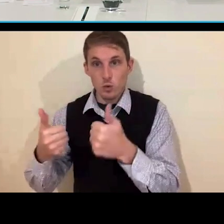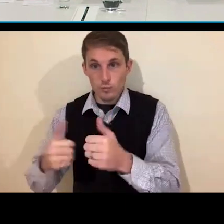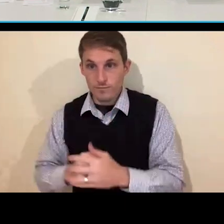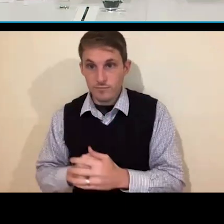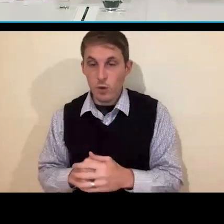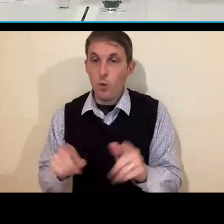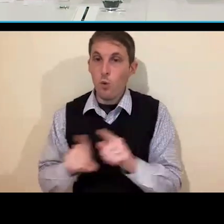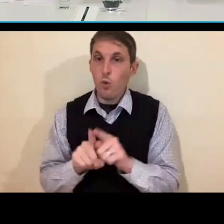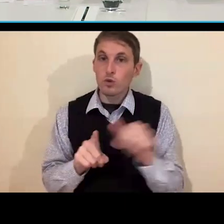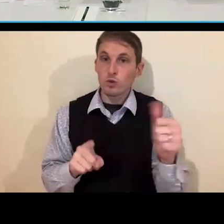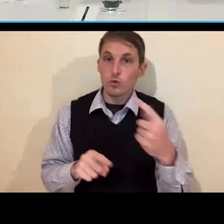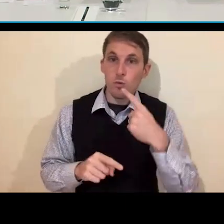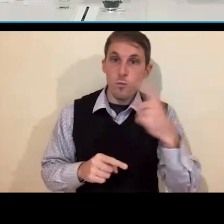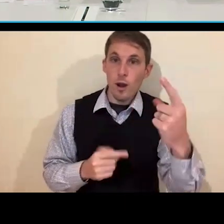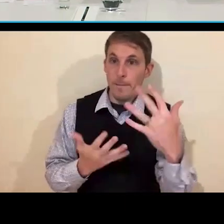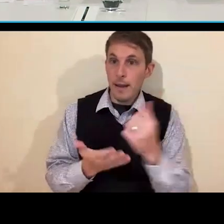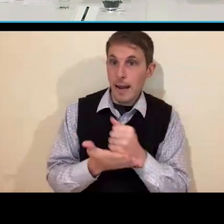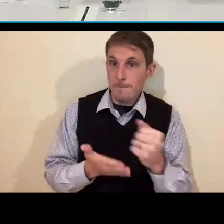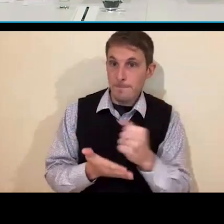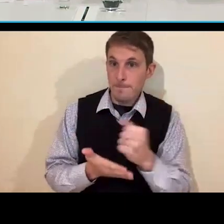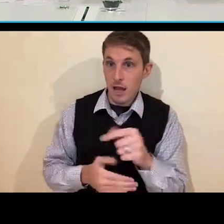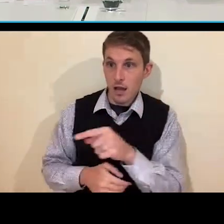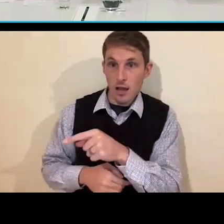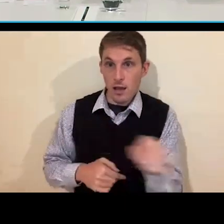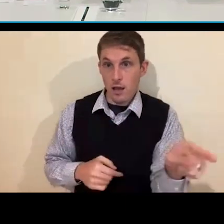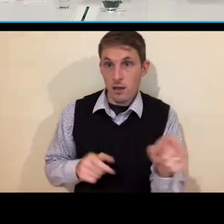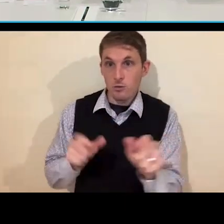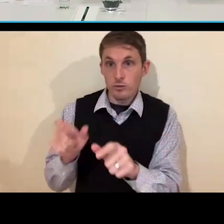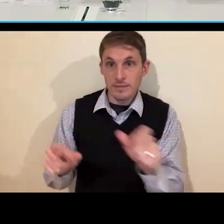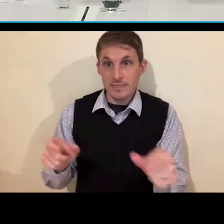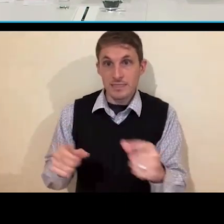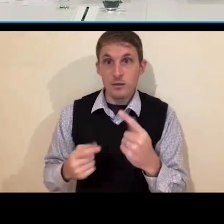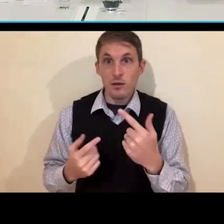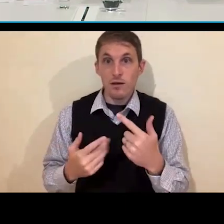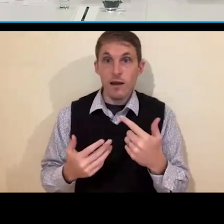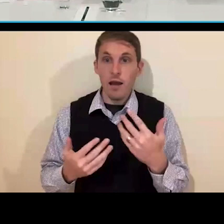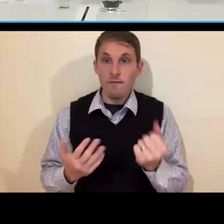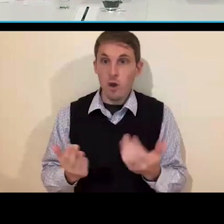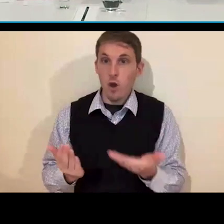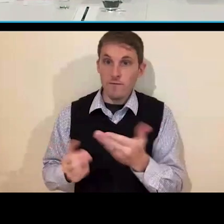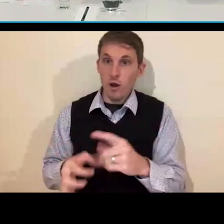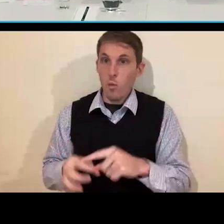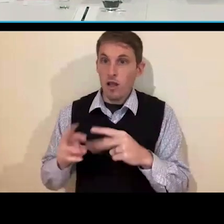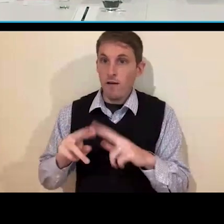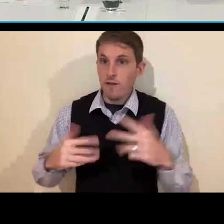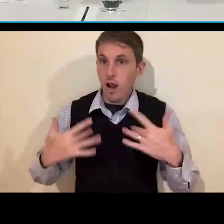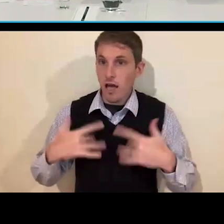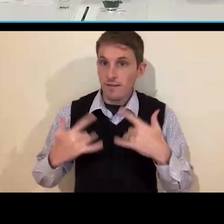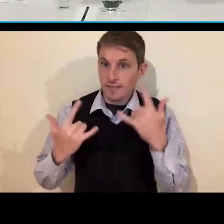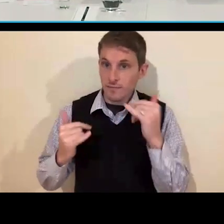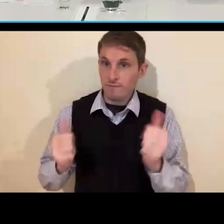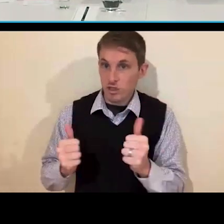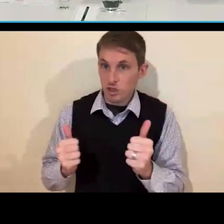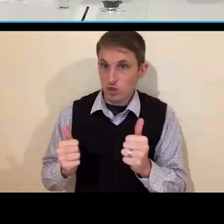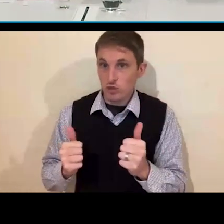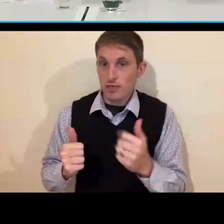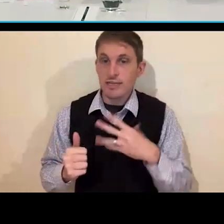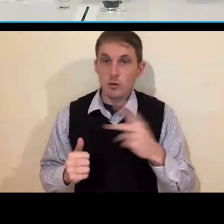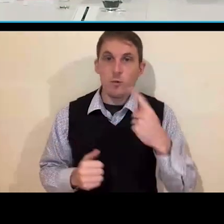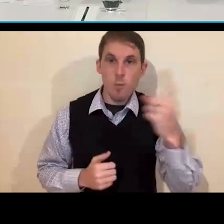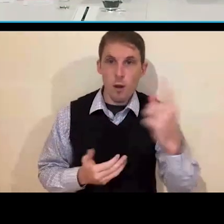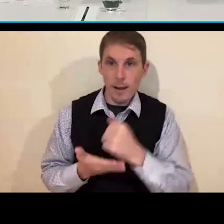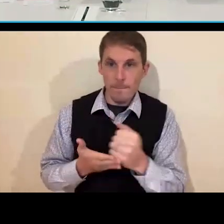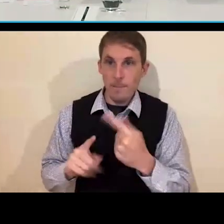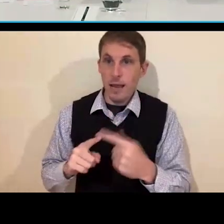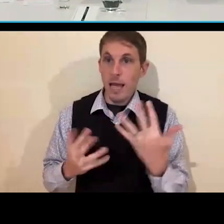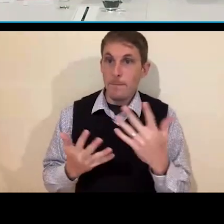should report on the number of care recipients offered a quality of life assessment for completion, and the number of care recipients